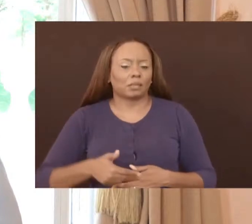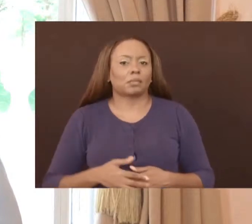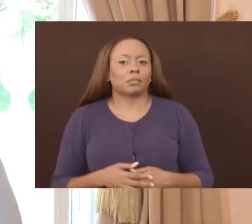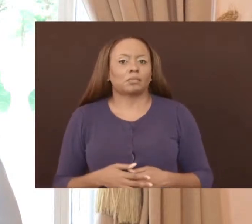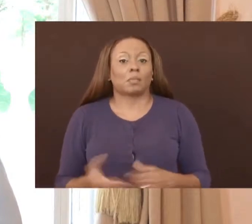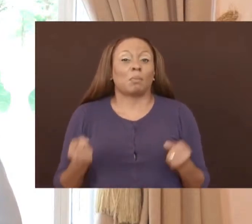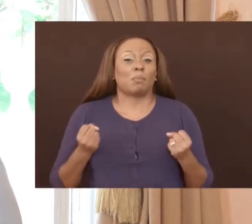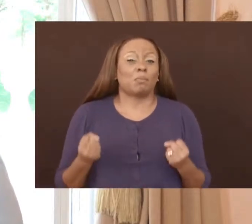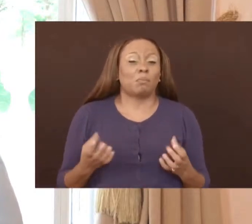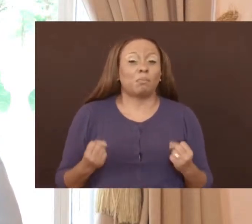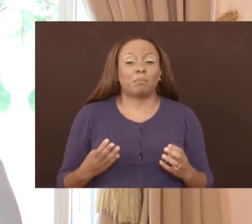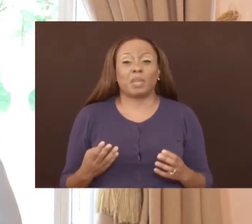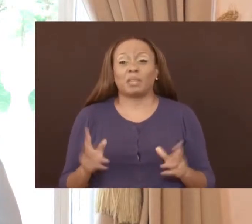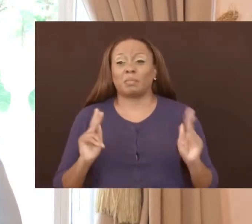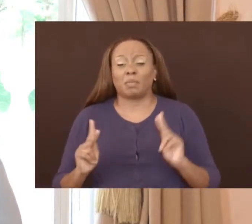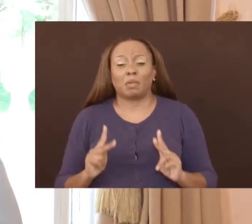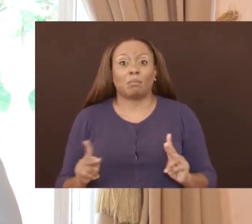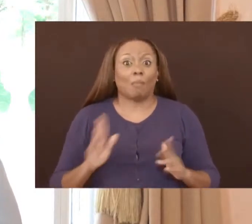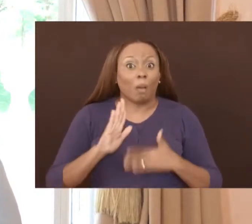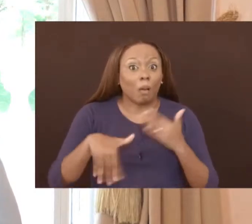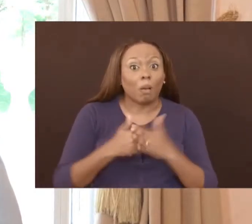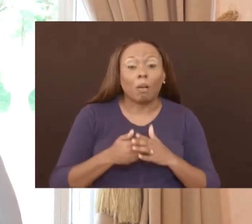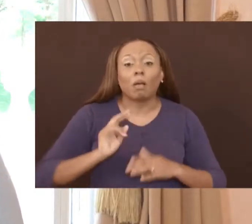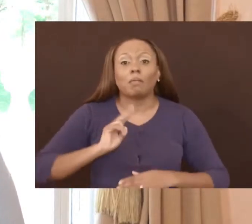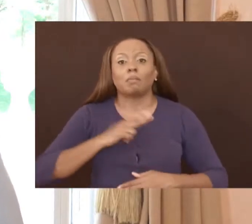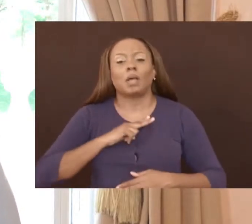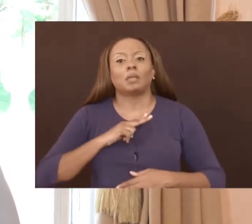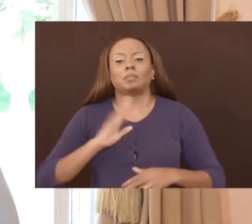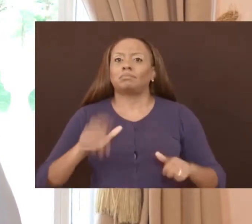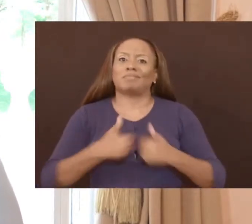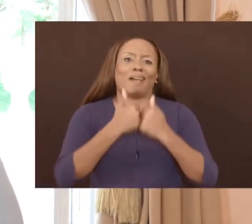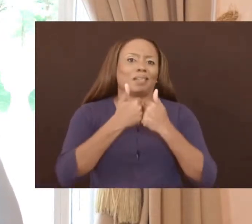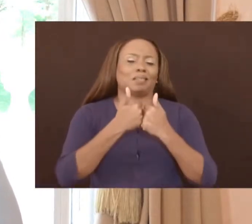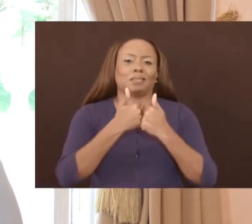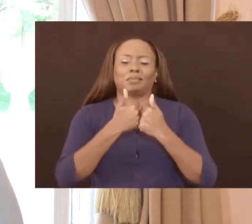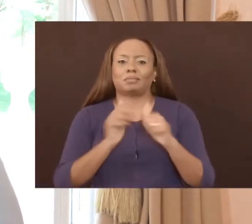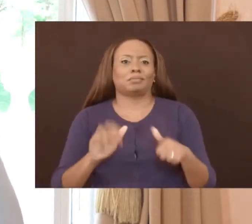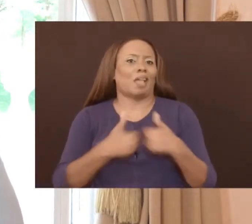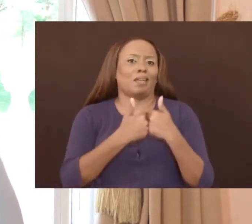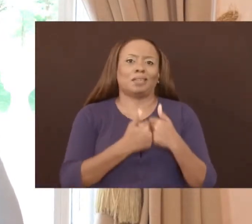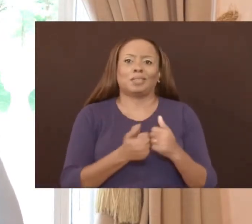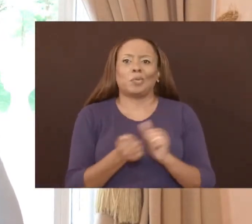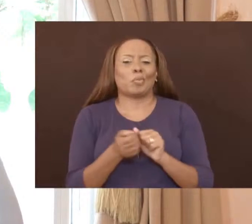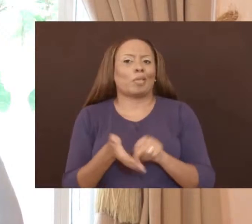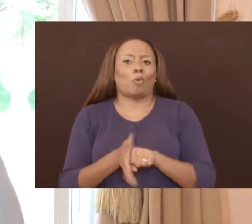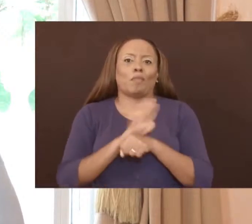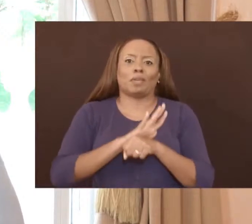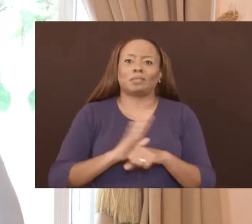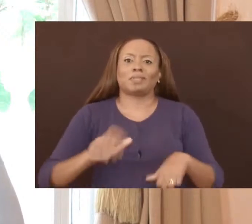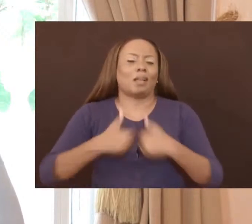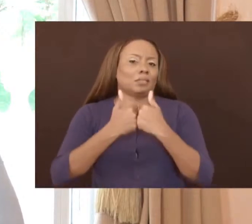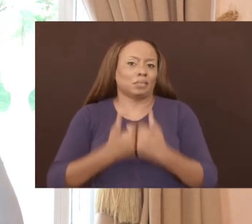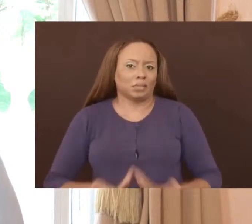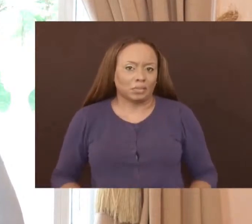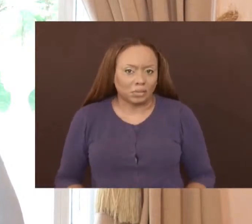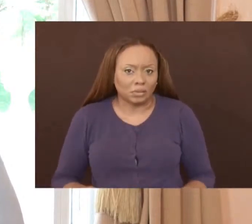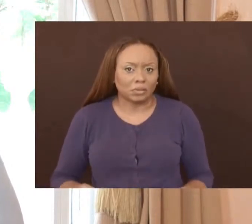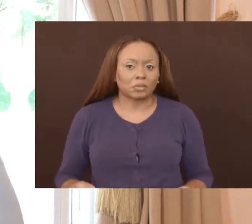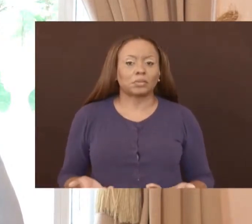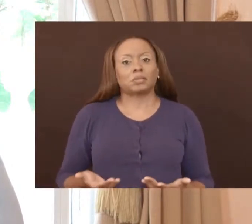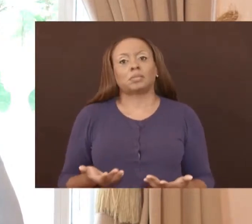that many, all of us effectively, are facing challenges with the COVID variant as we go forward.